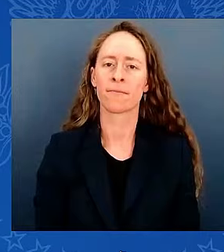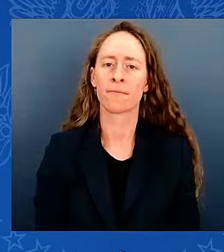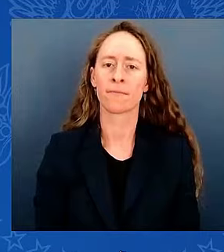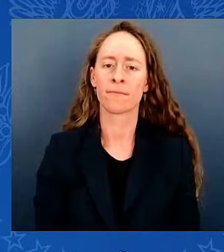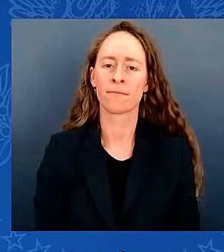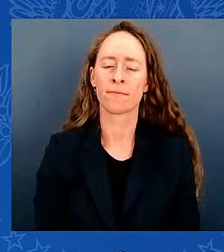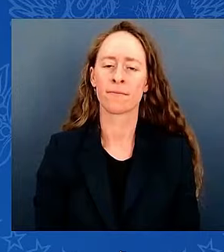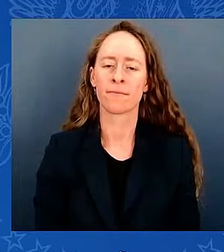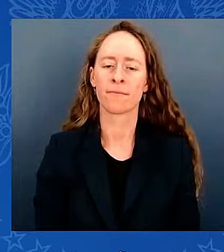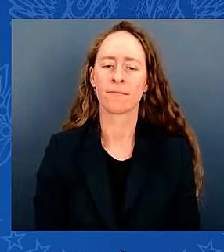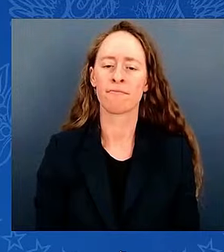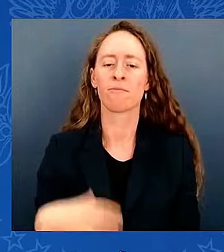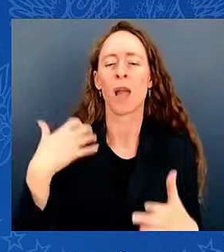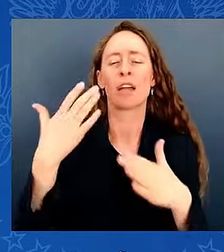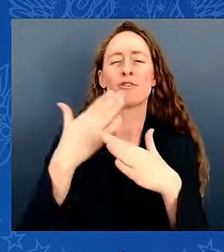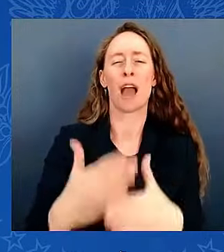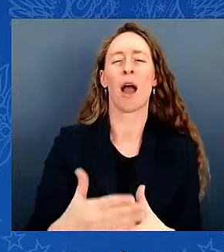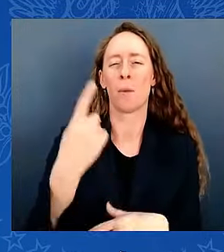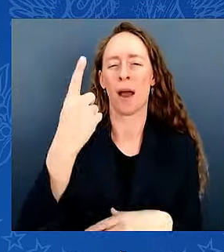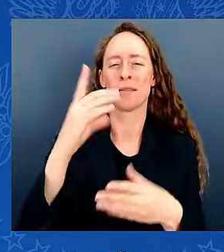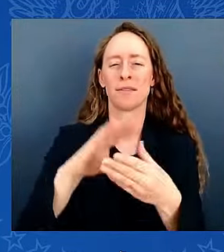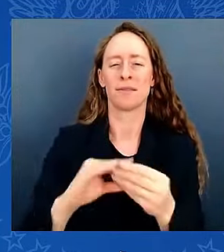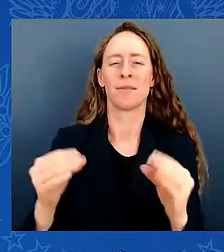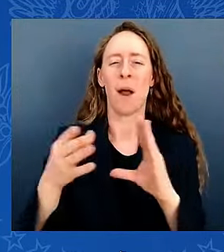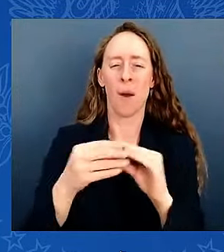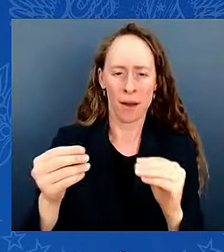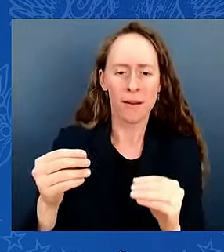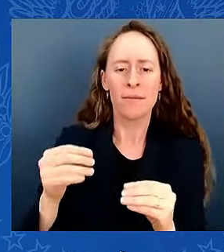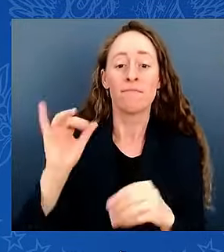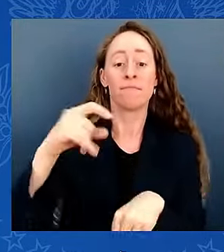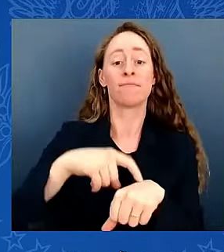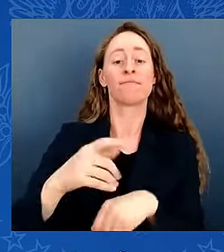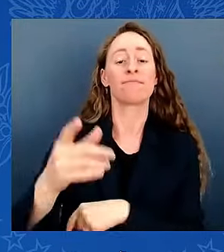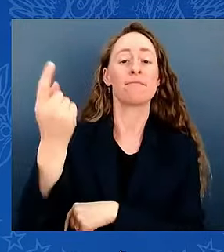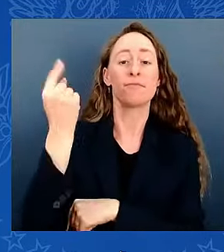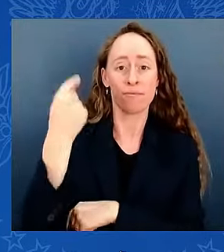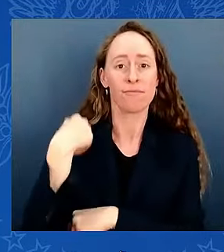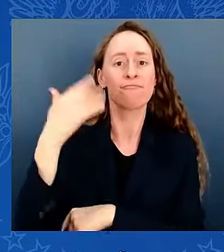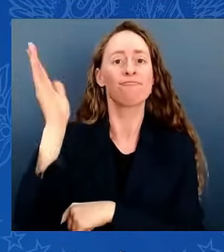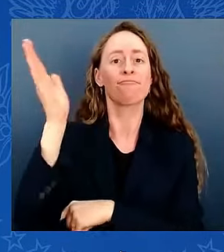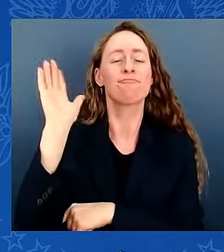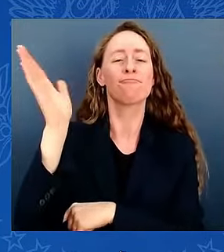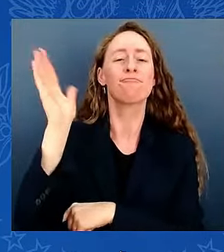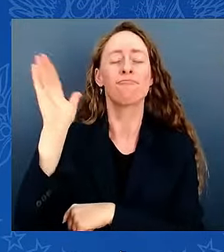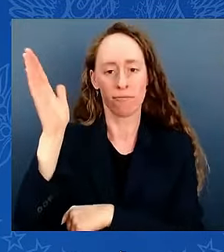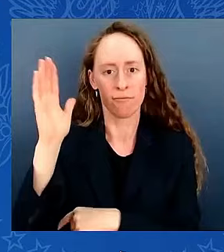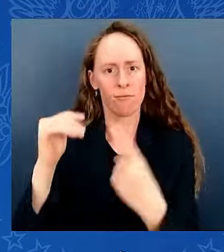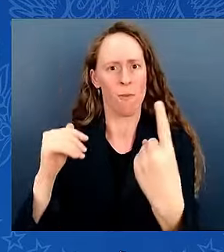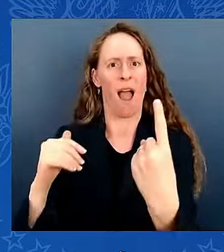a question in the briefing room from a young black girl who was visiting the White House